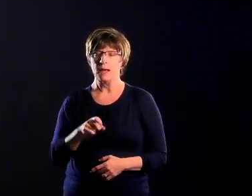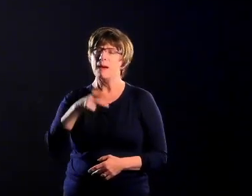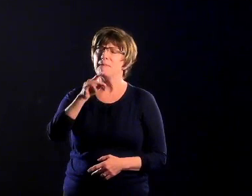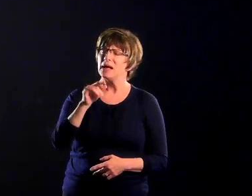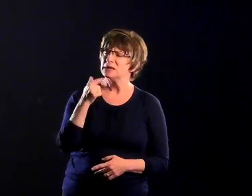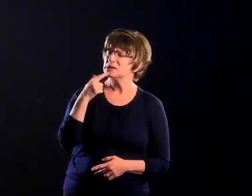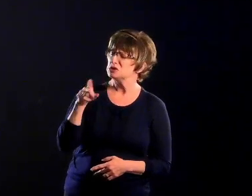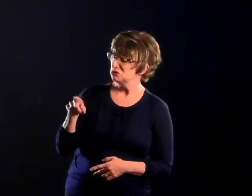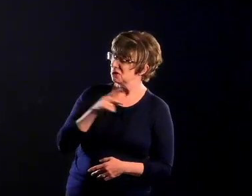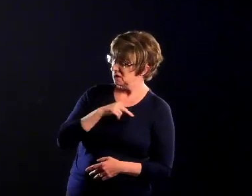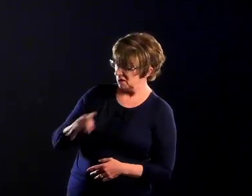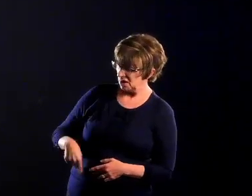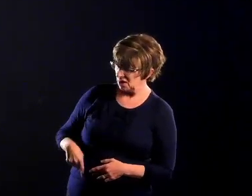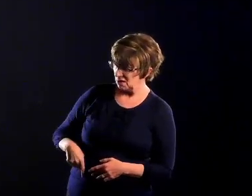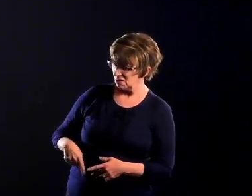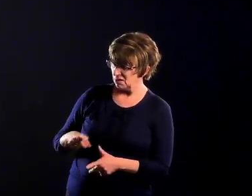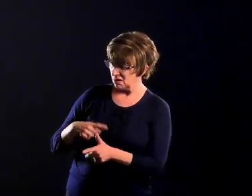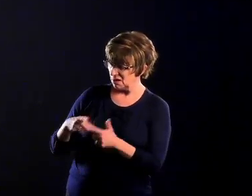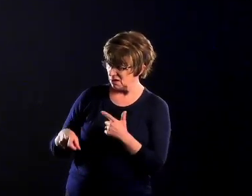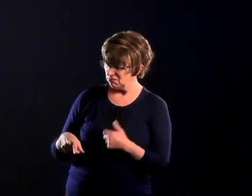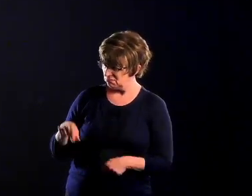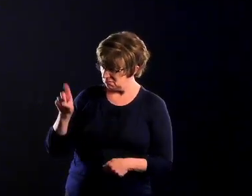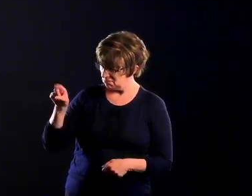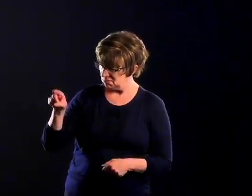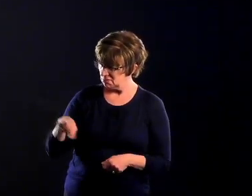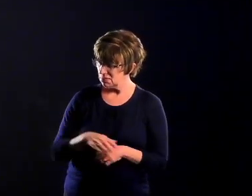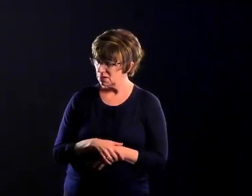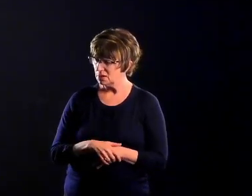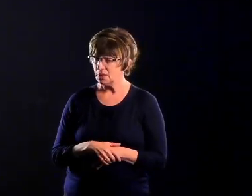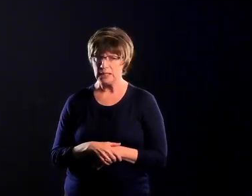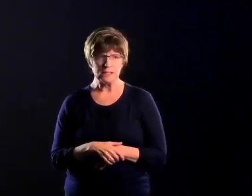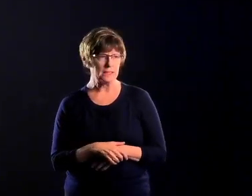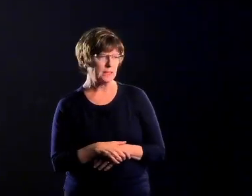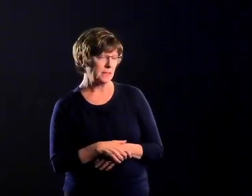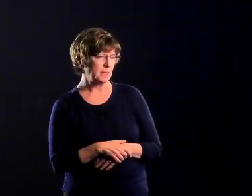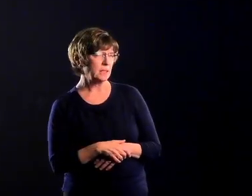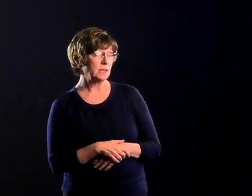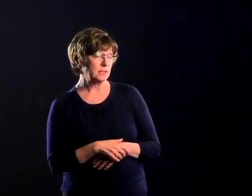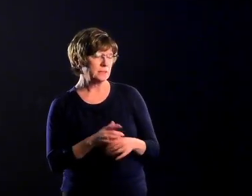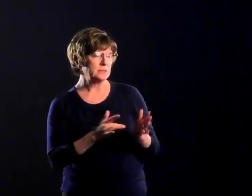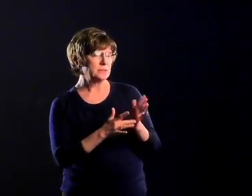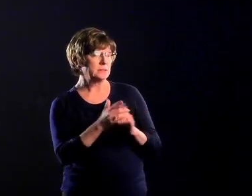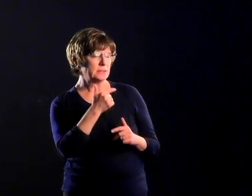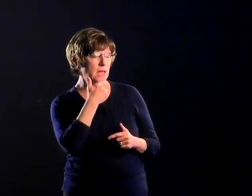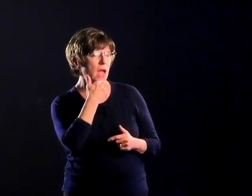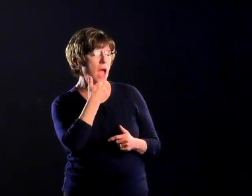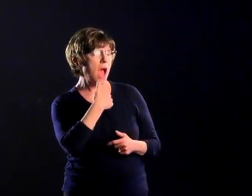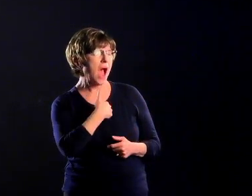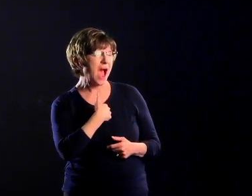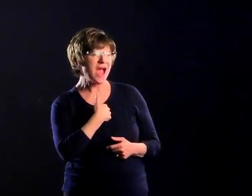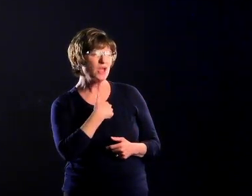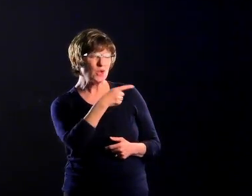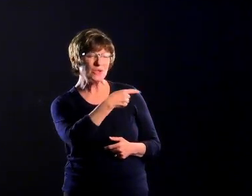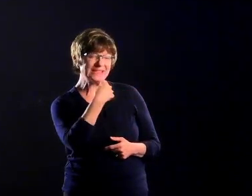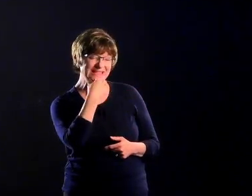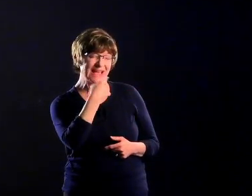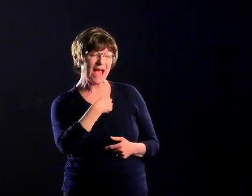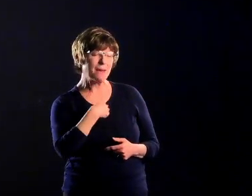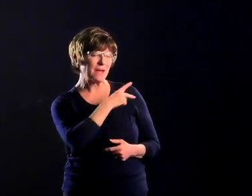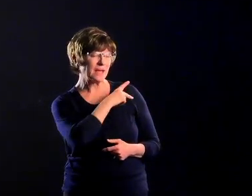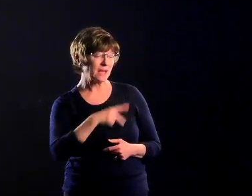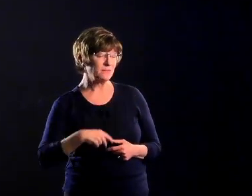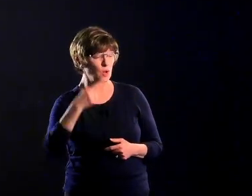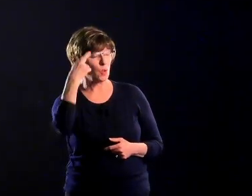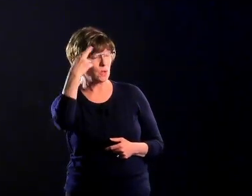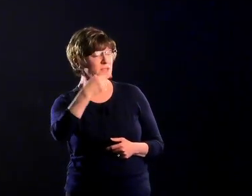says, "You are a king then," said Pilate. And Jesus answered, "You say that I am a king. In fact, the reason I was